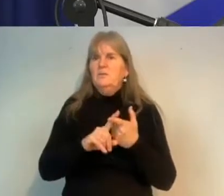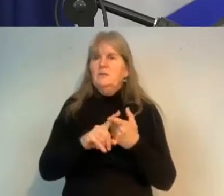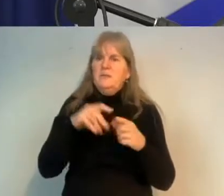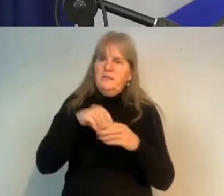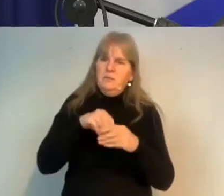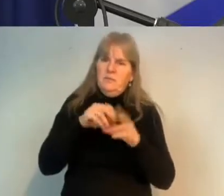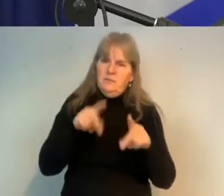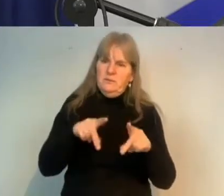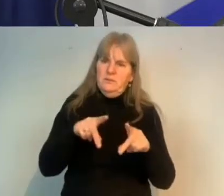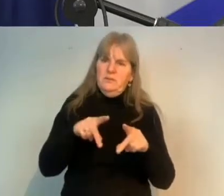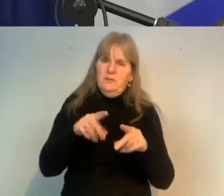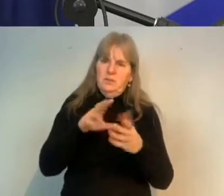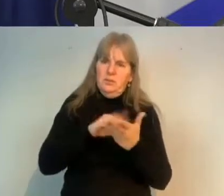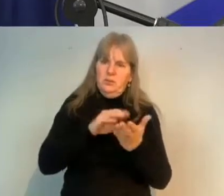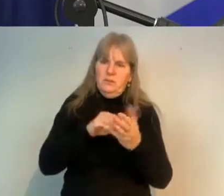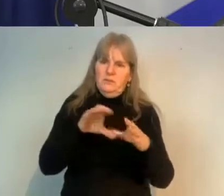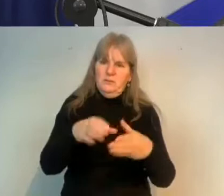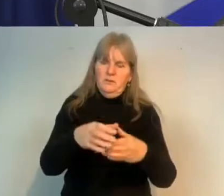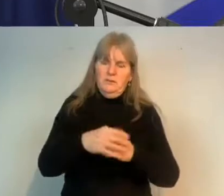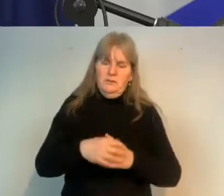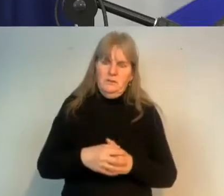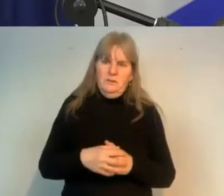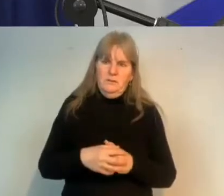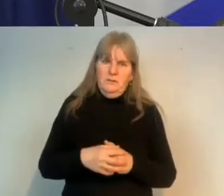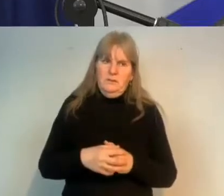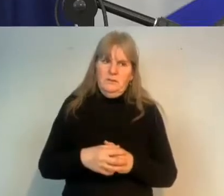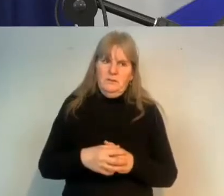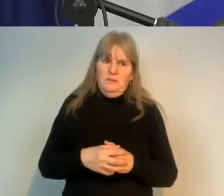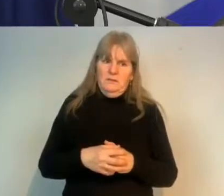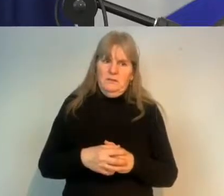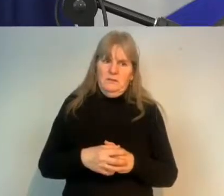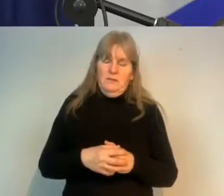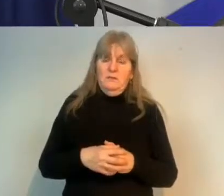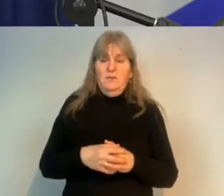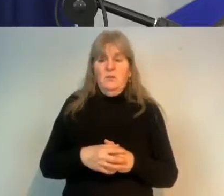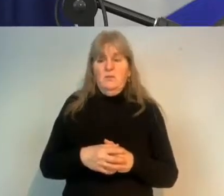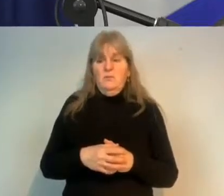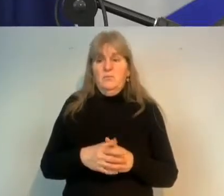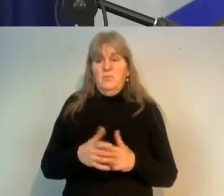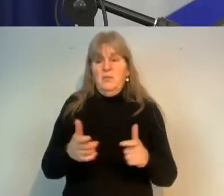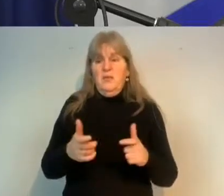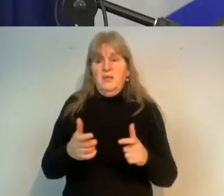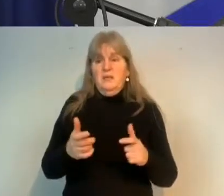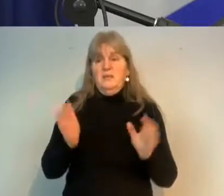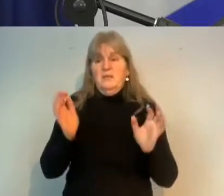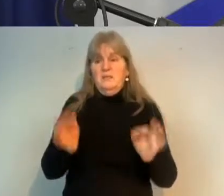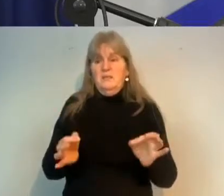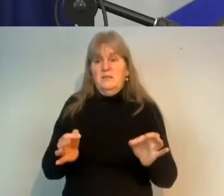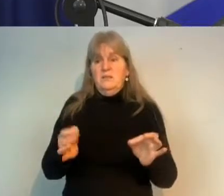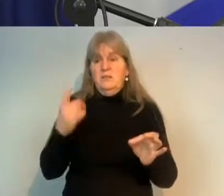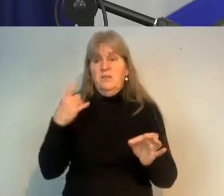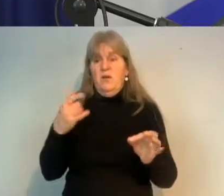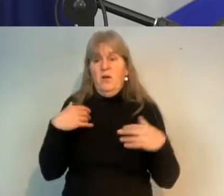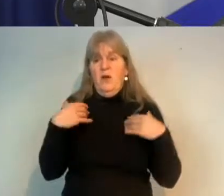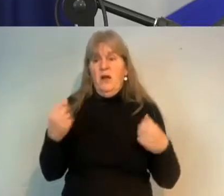And so not only is it a big decision in terms of safety and health and et cetera,